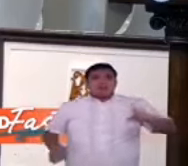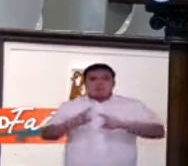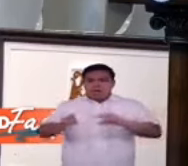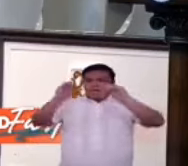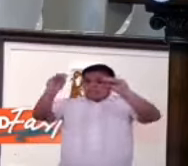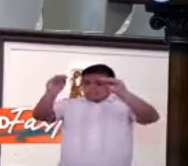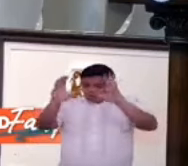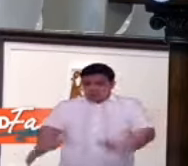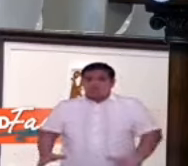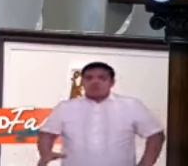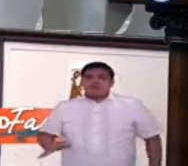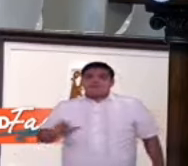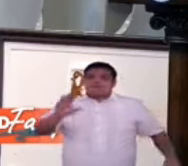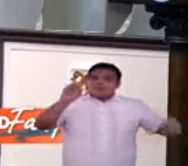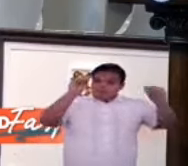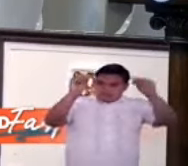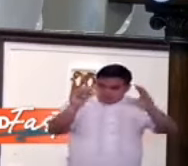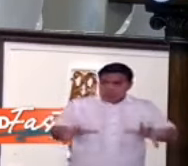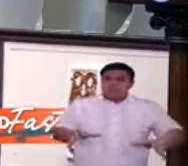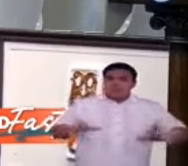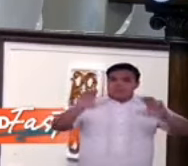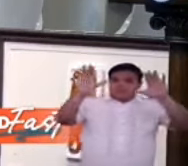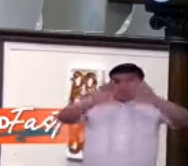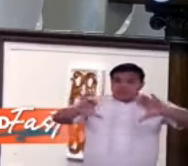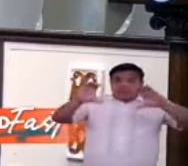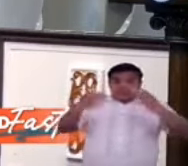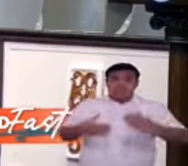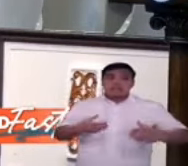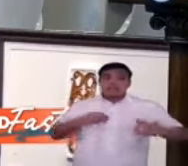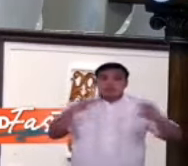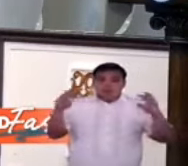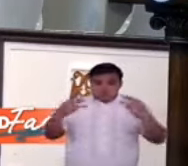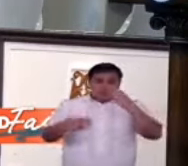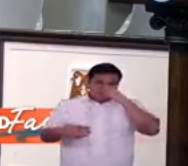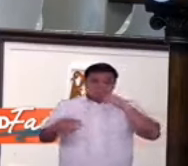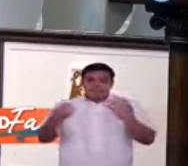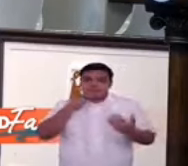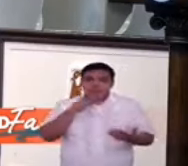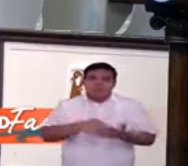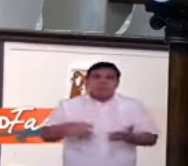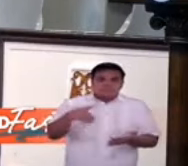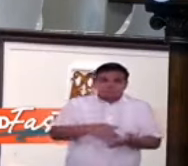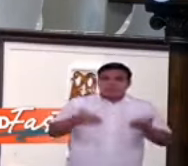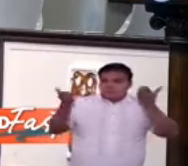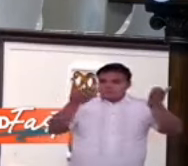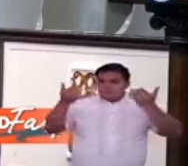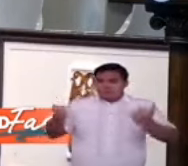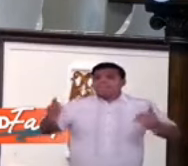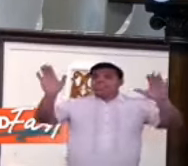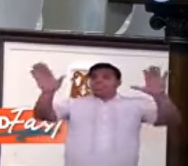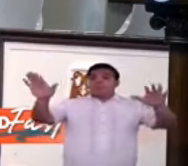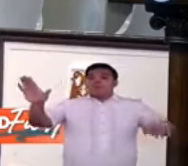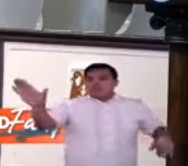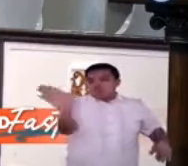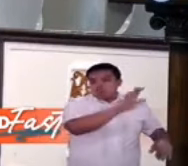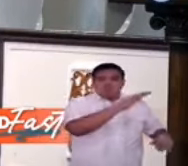teacher in the Sunday school, I know they're not here, they're in the back, but if you're gonna watch this again, this message again, this service again,